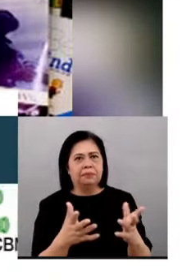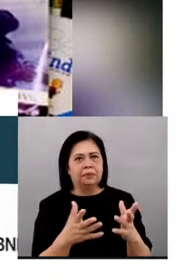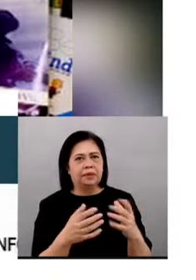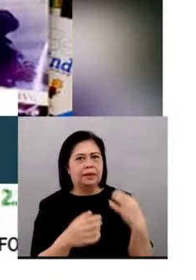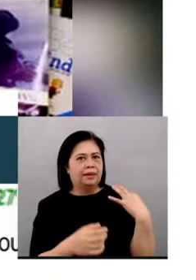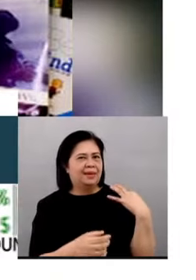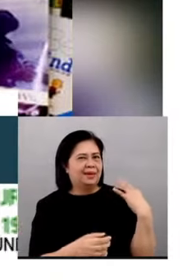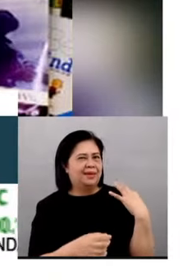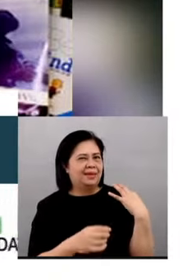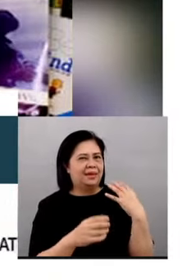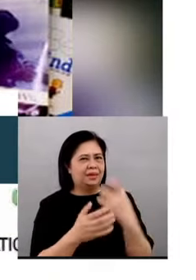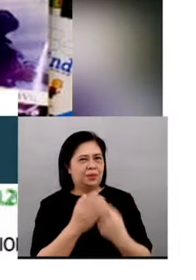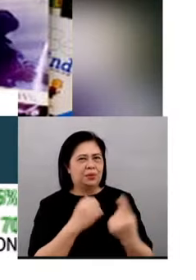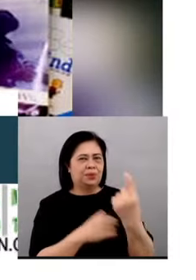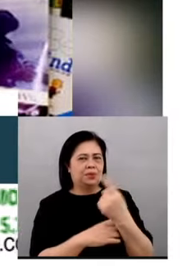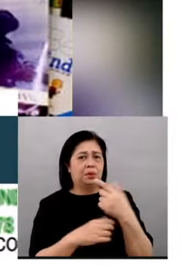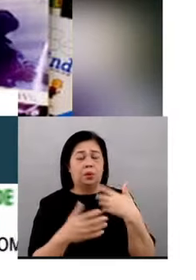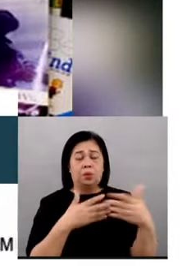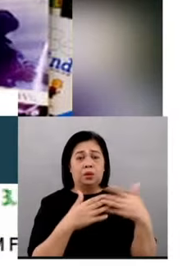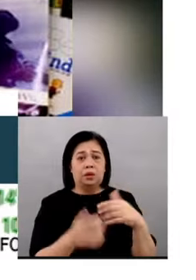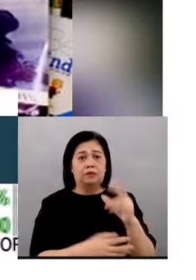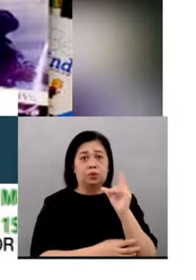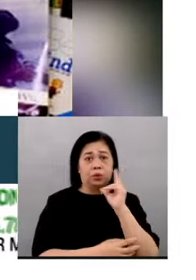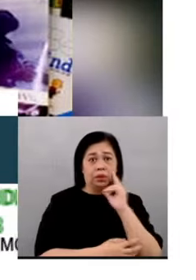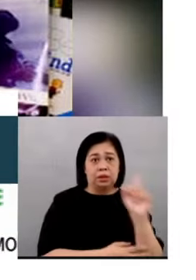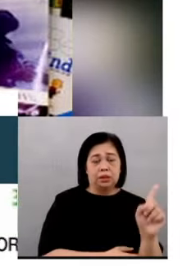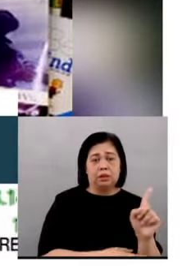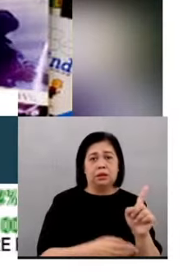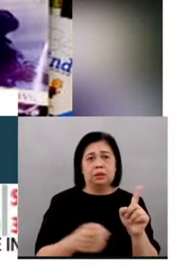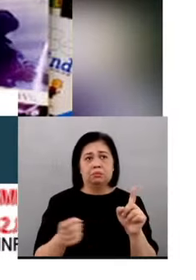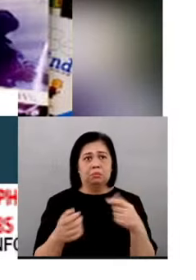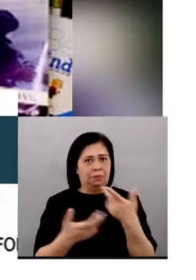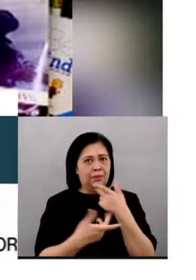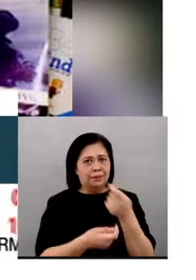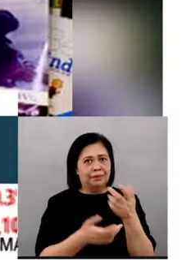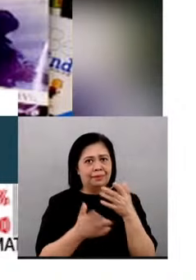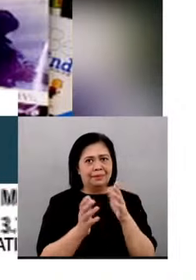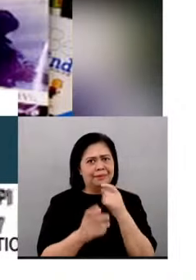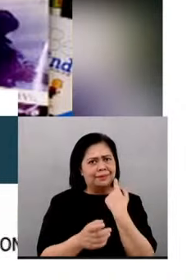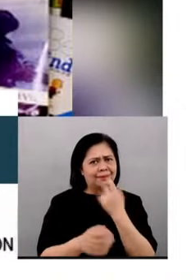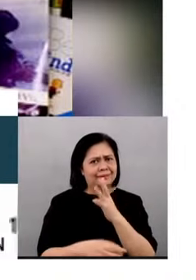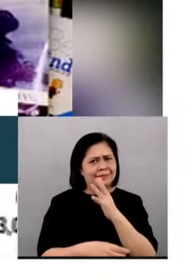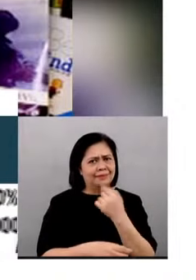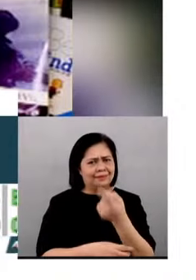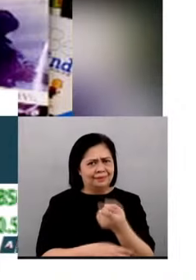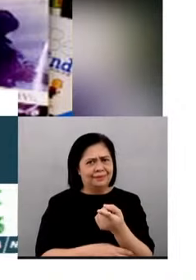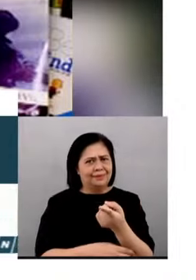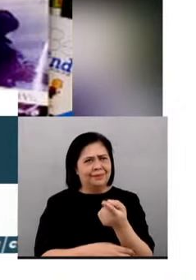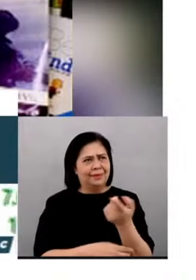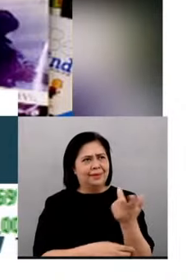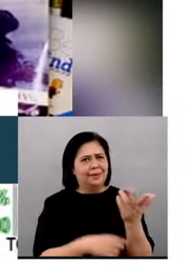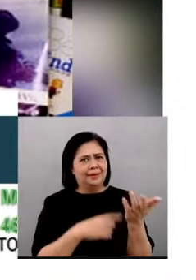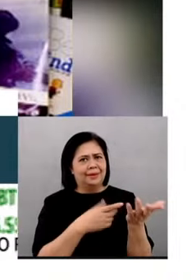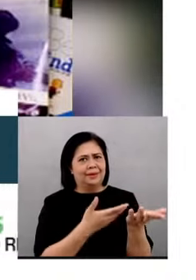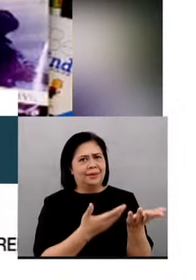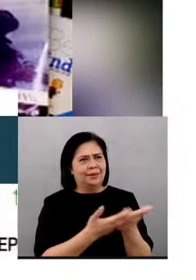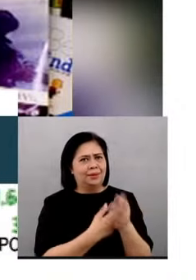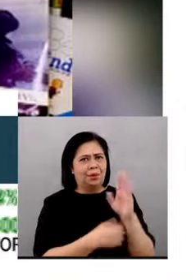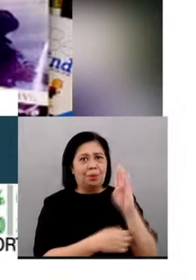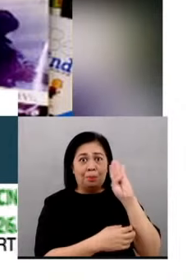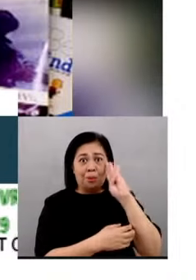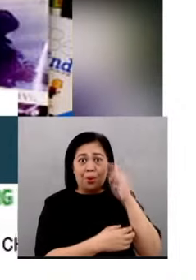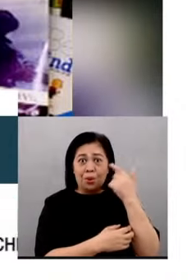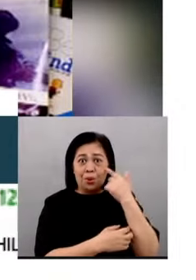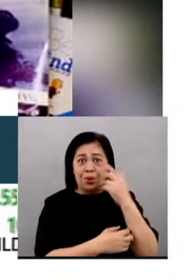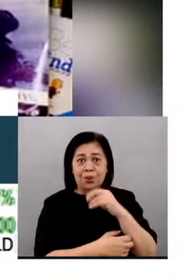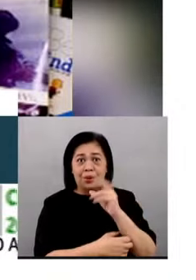candidate, whether for the Duterte camp. Very interesting what you just said, right? I mean, that it's Bongo and Duterte